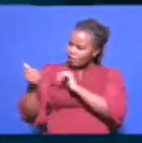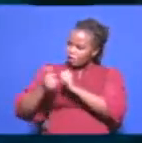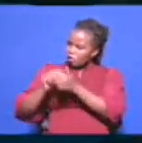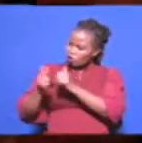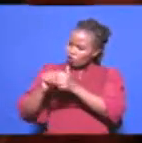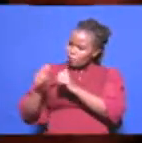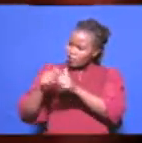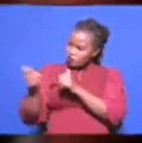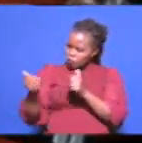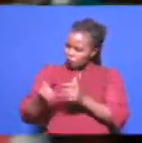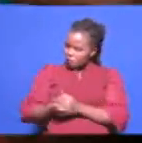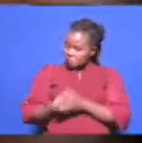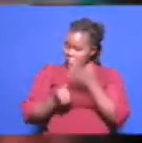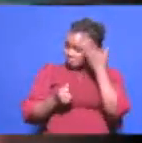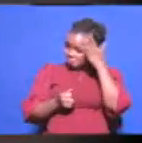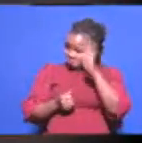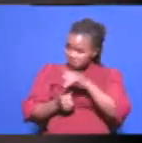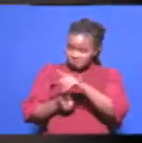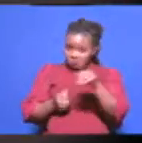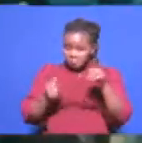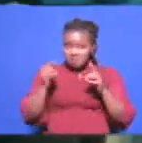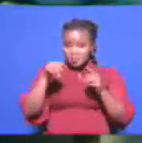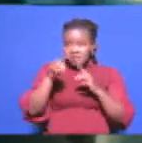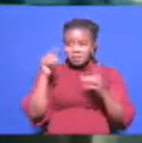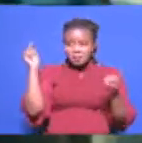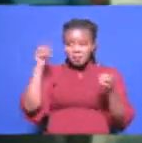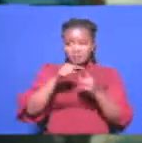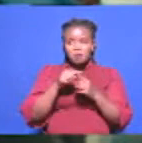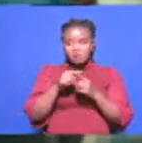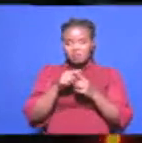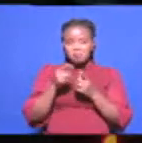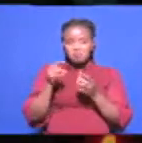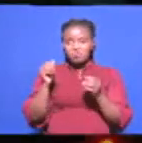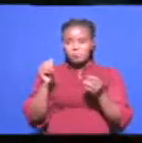Unbeknown to them, they are a target of child traffickers.